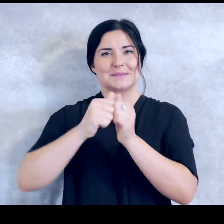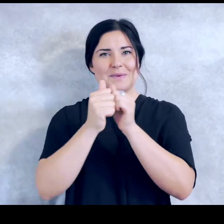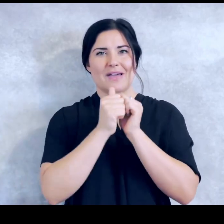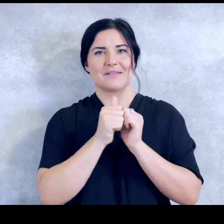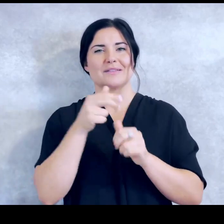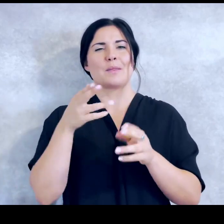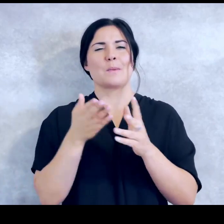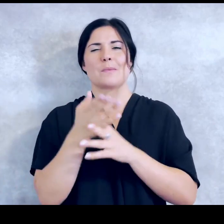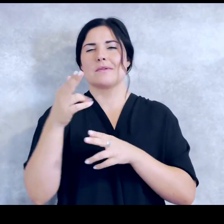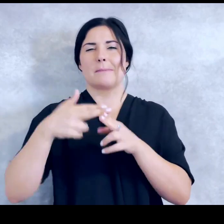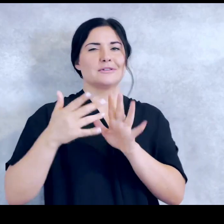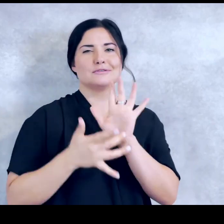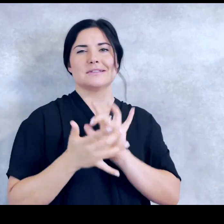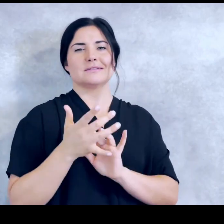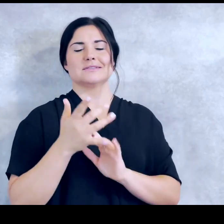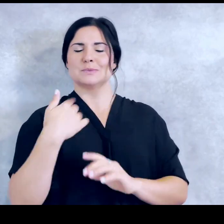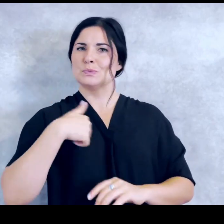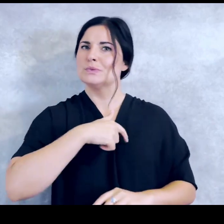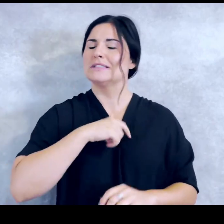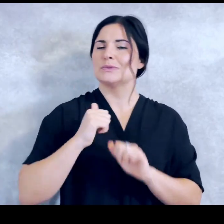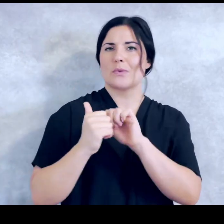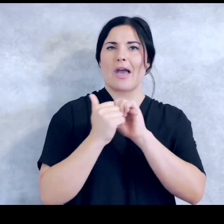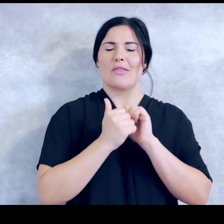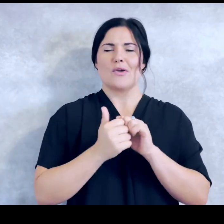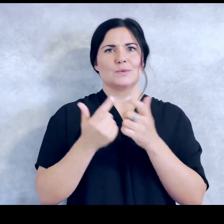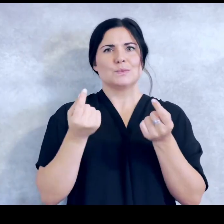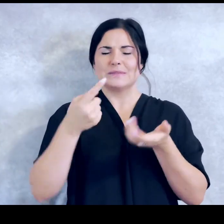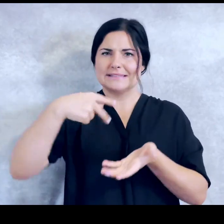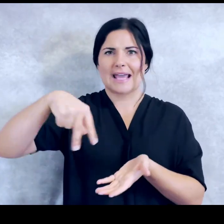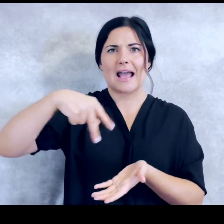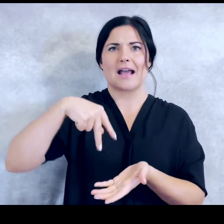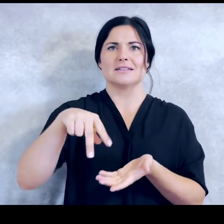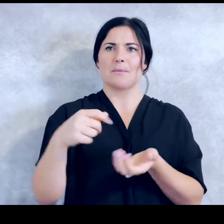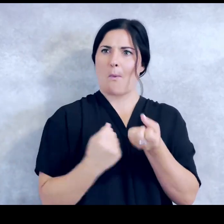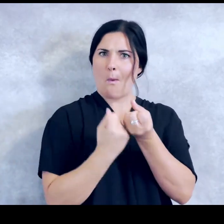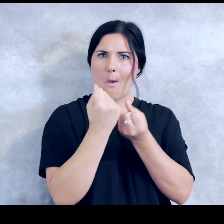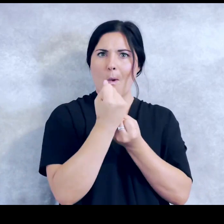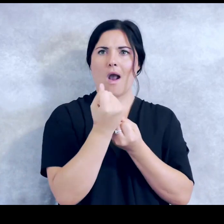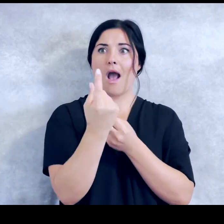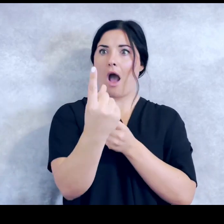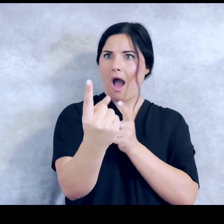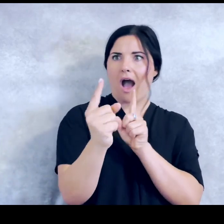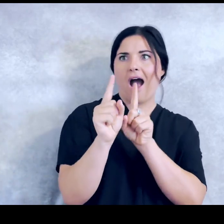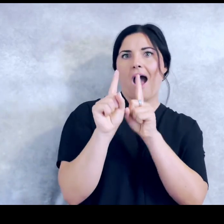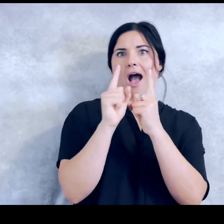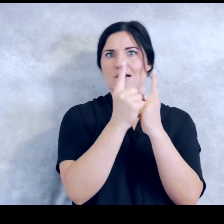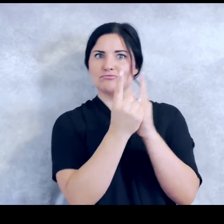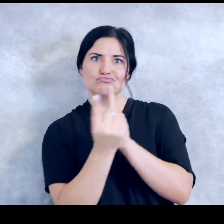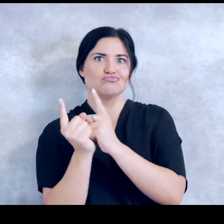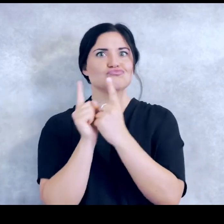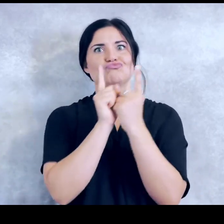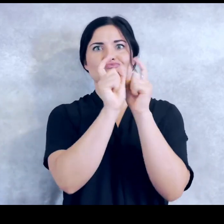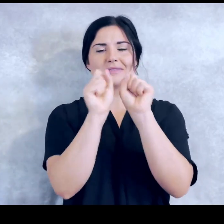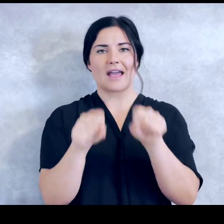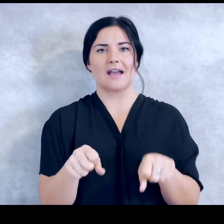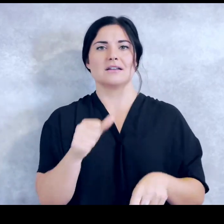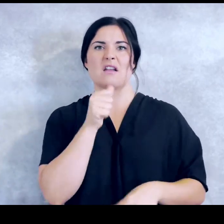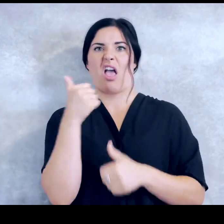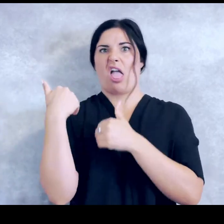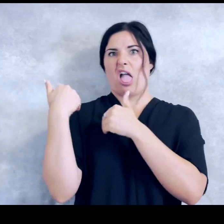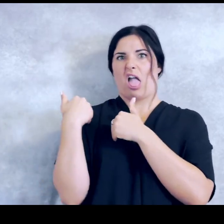dance in the name of Jesus. To come together and help one another dance. That way the dance isn't all on one